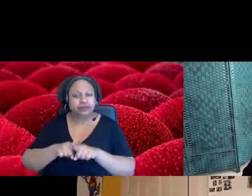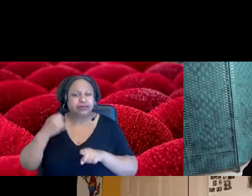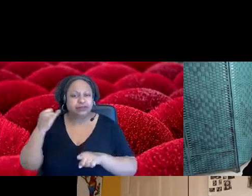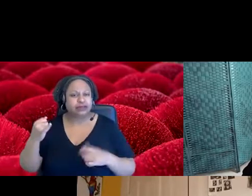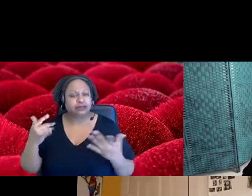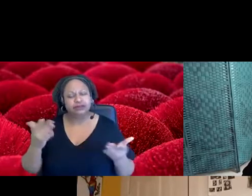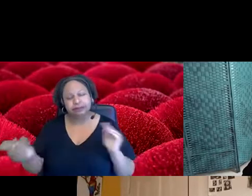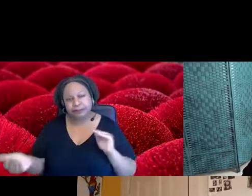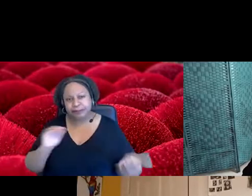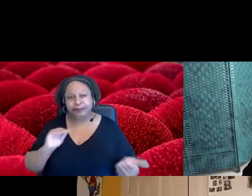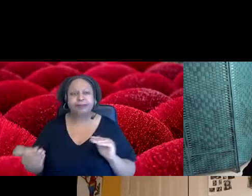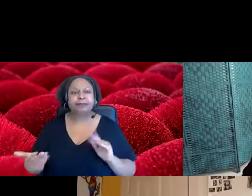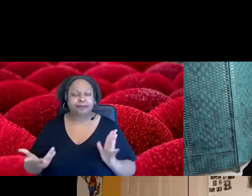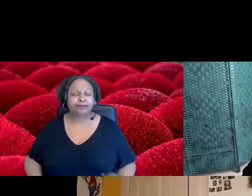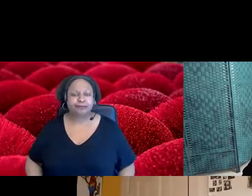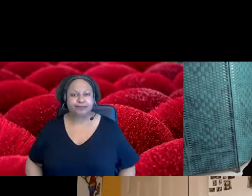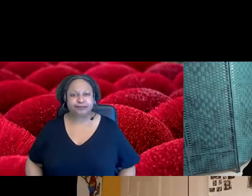I'd use. Yeah.